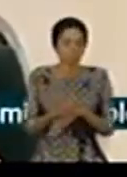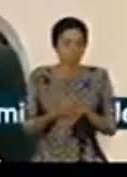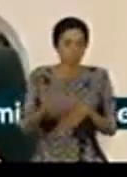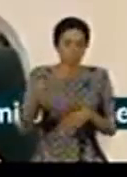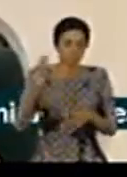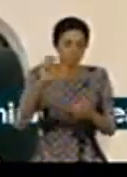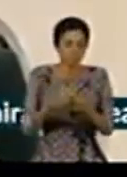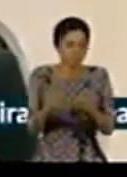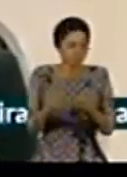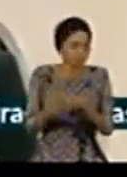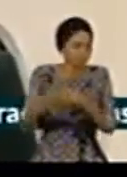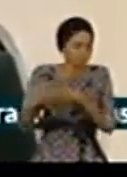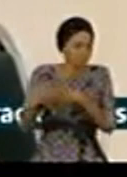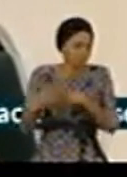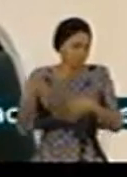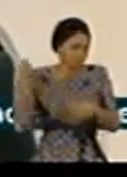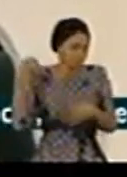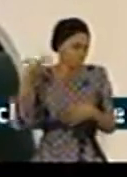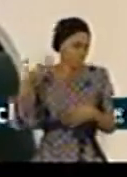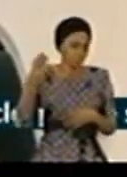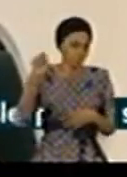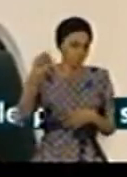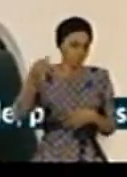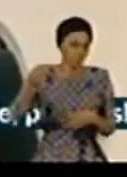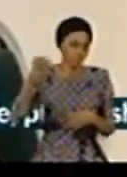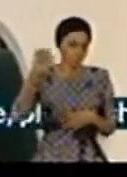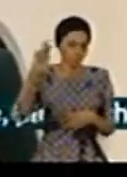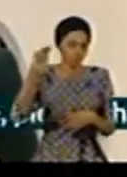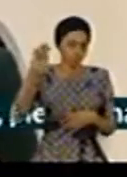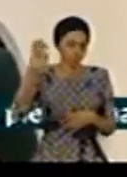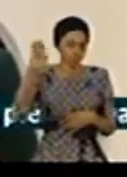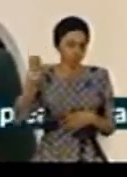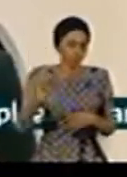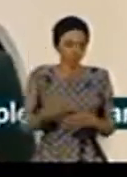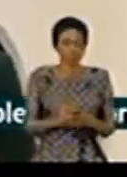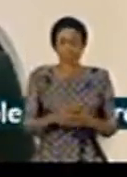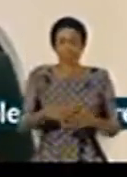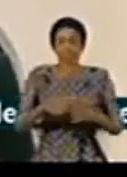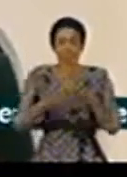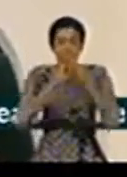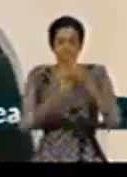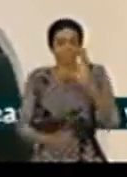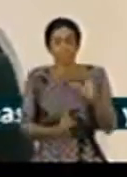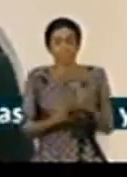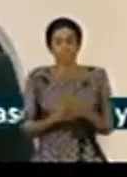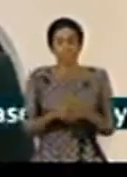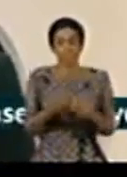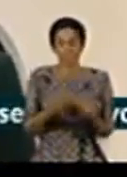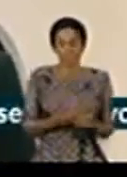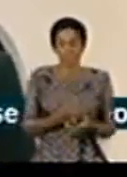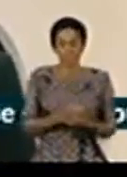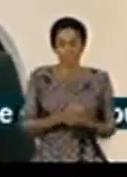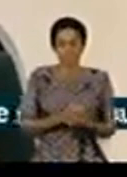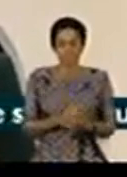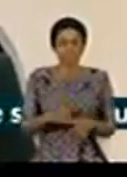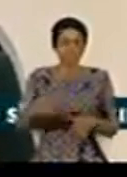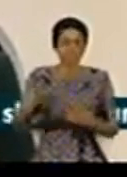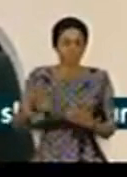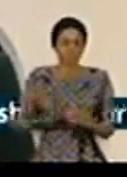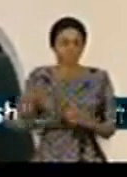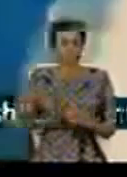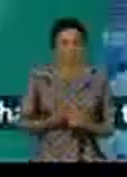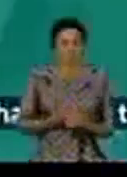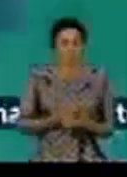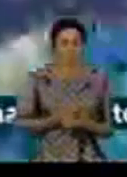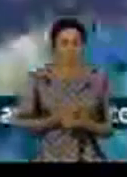she says that she's now completely free. We'll be following up this testimony and giving you more details.